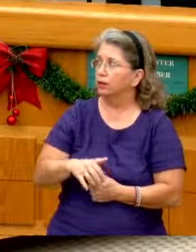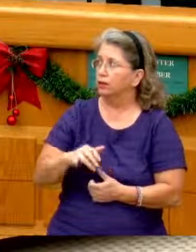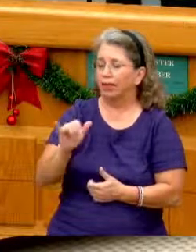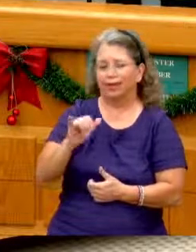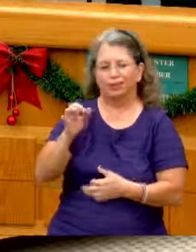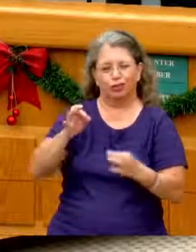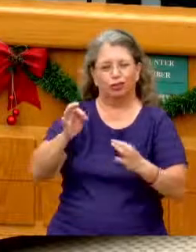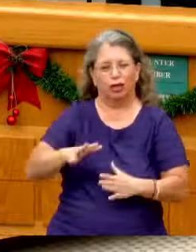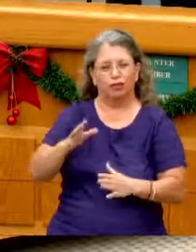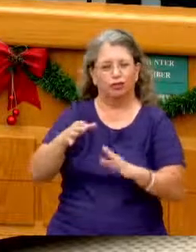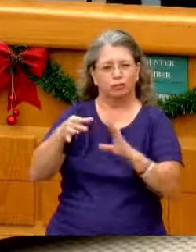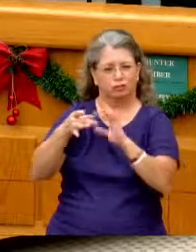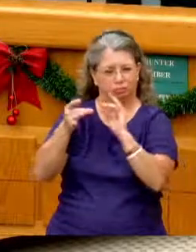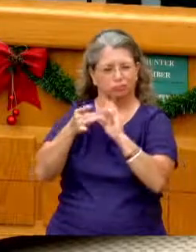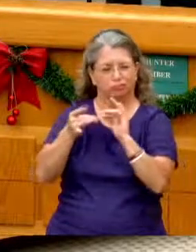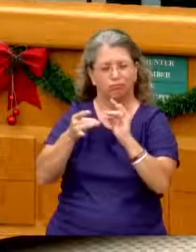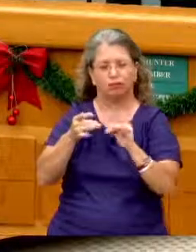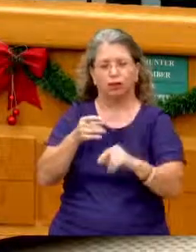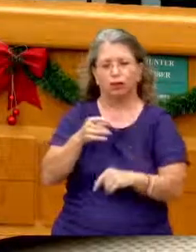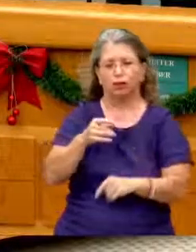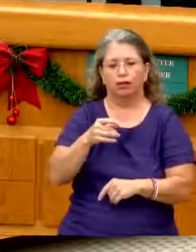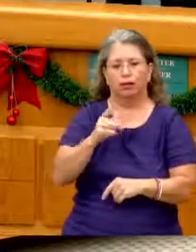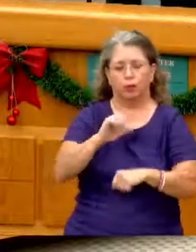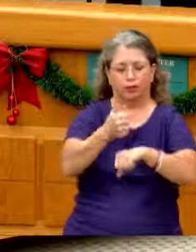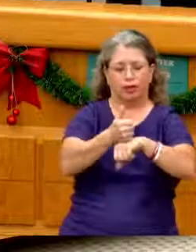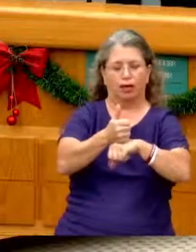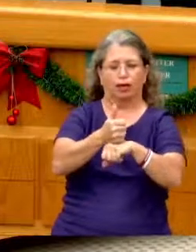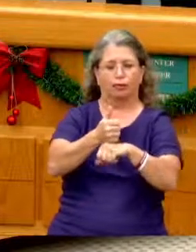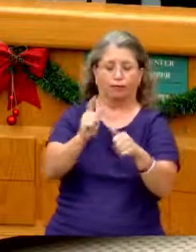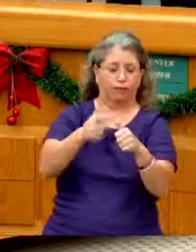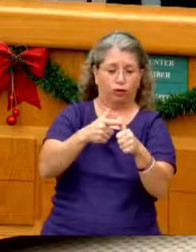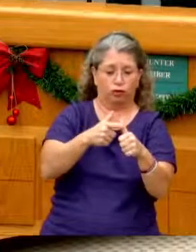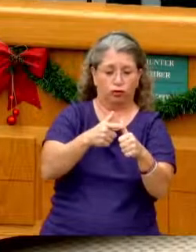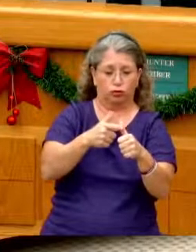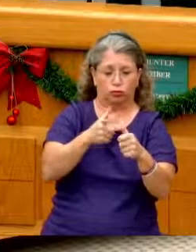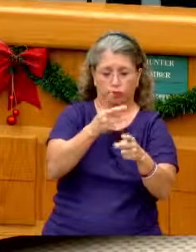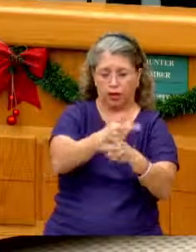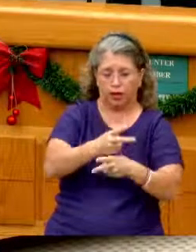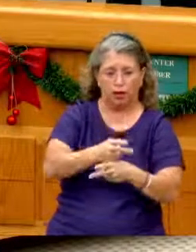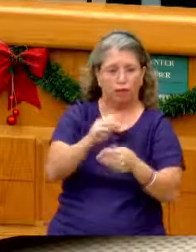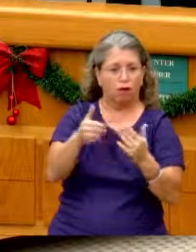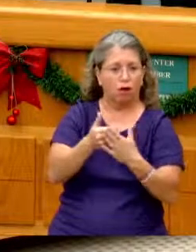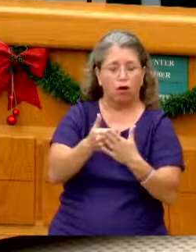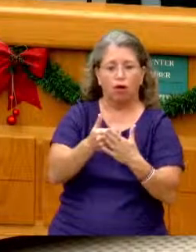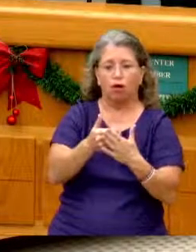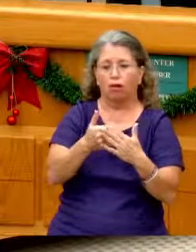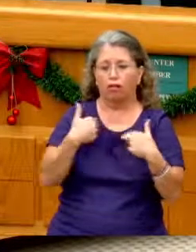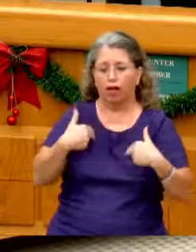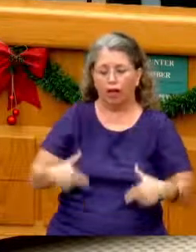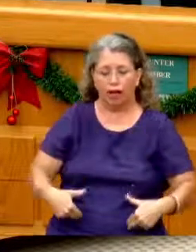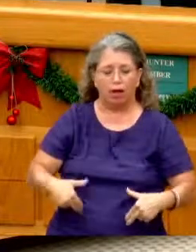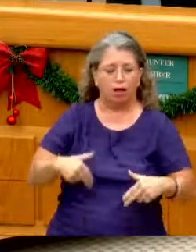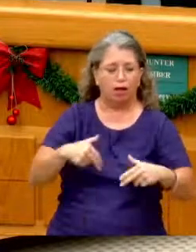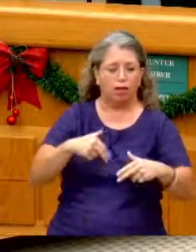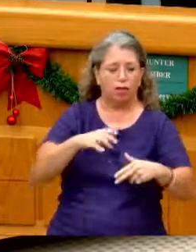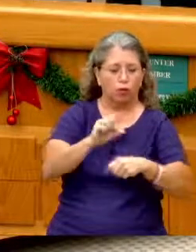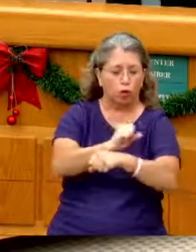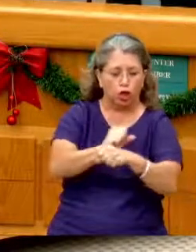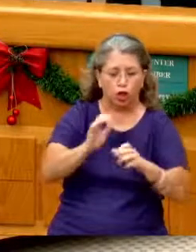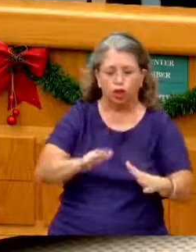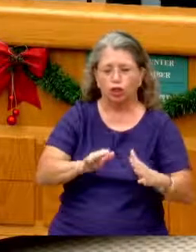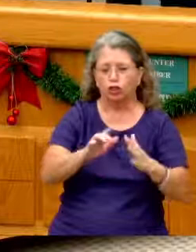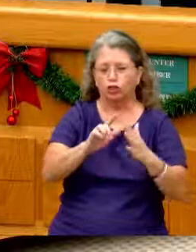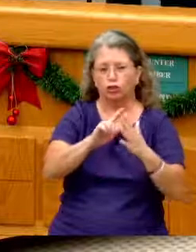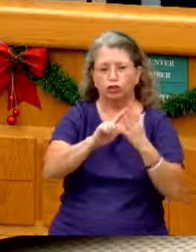we set it up initially to take care of all of those individuals that have not been taken care of by the hospitals or by other means. It